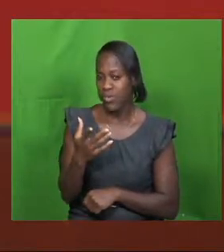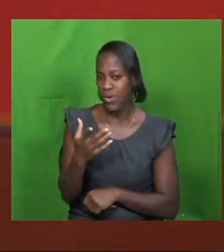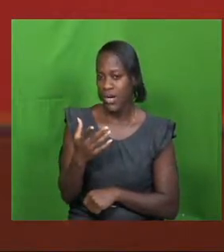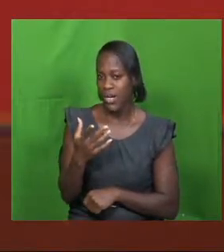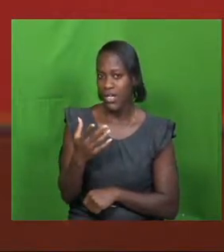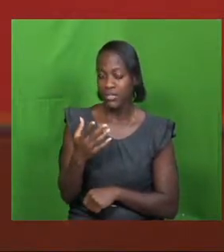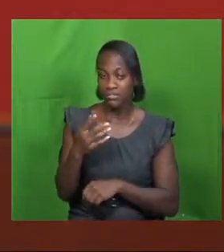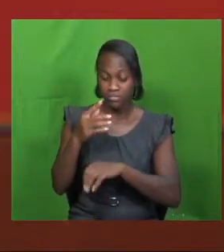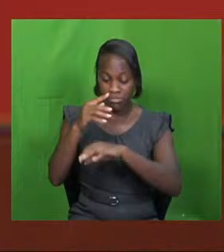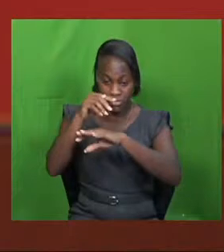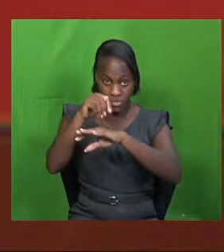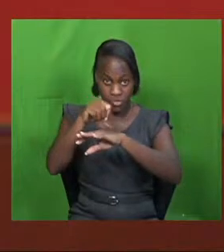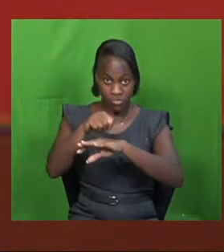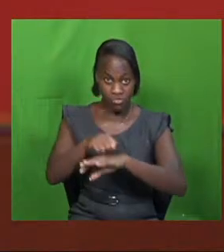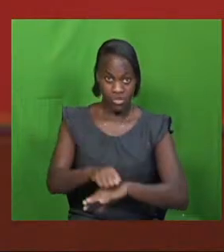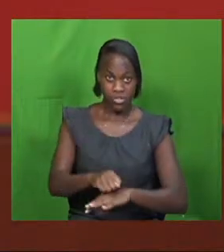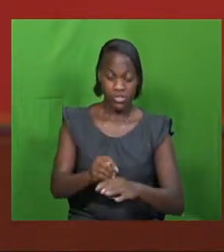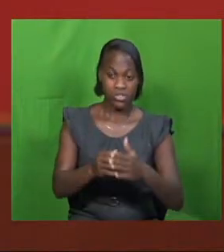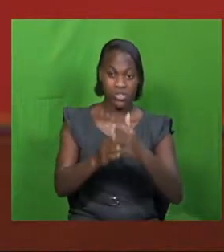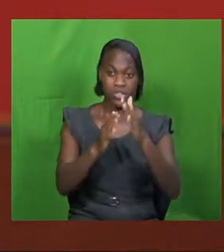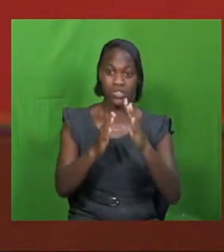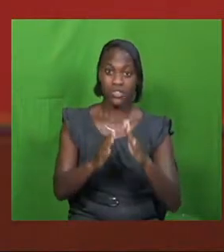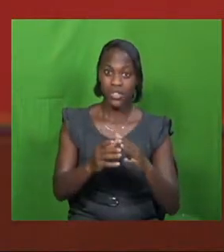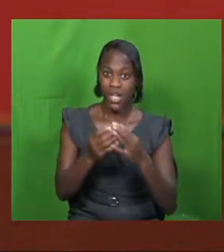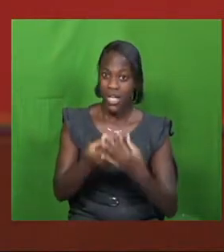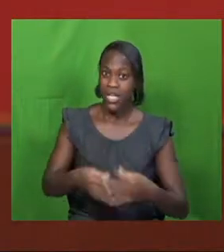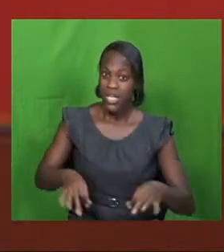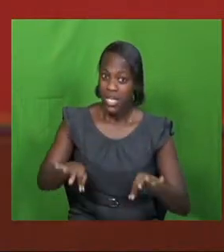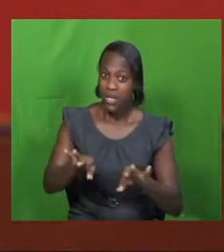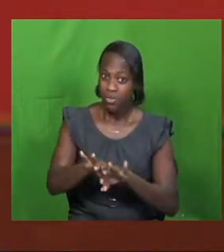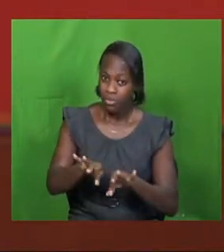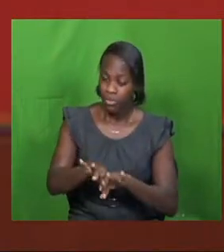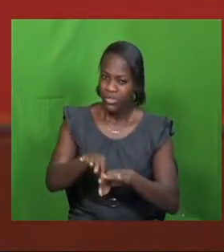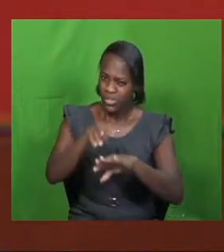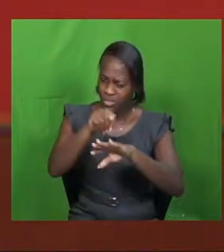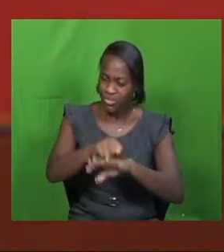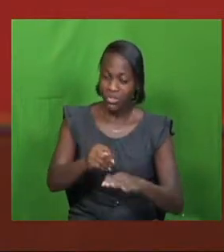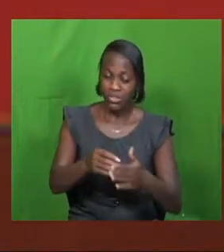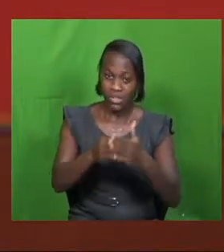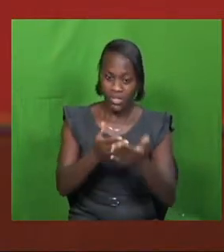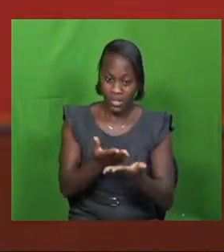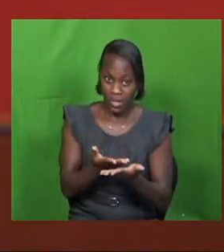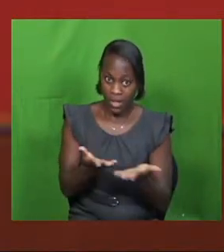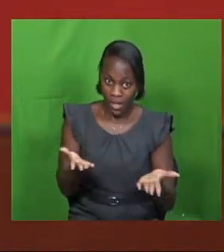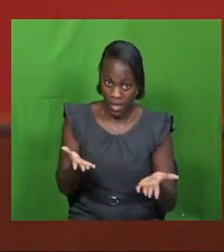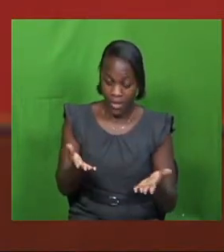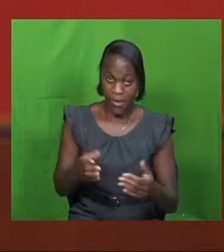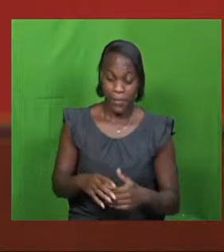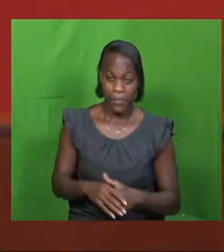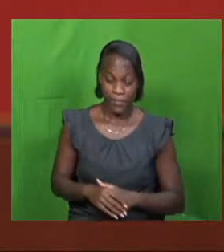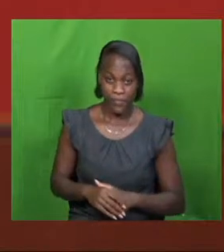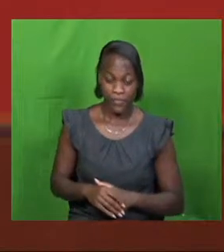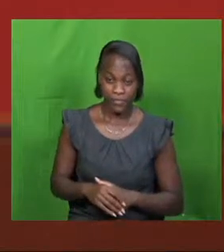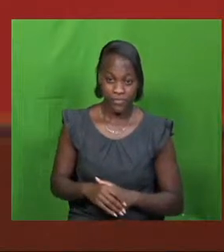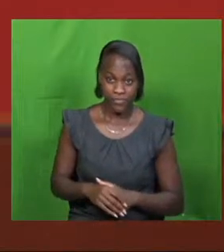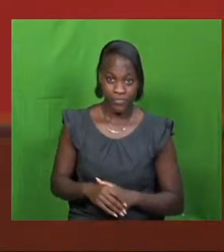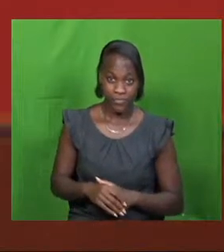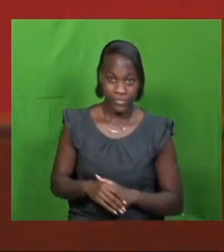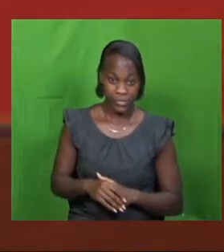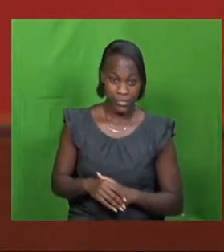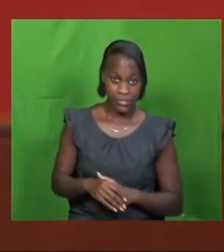traditional leaders. Very, very important traditional leader is with us. And